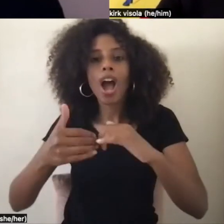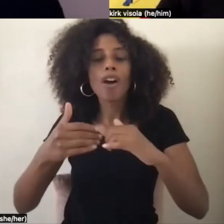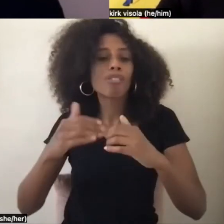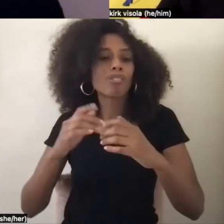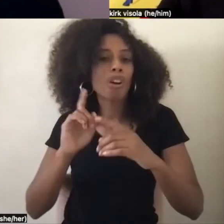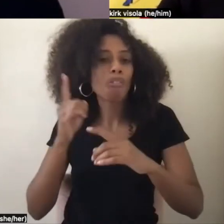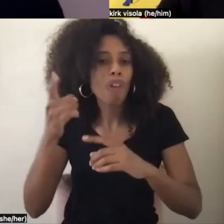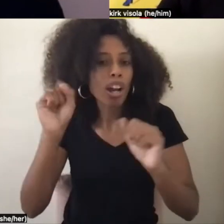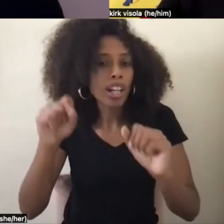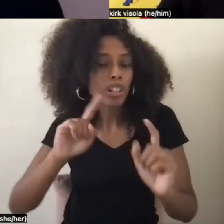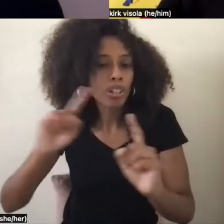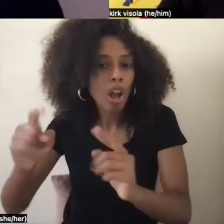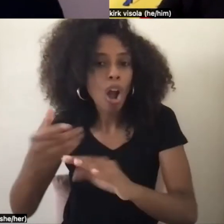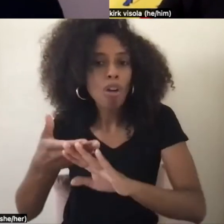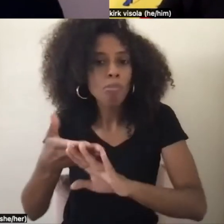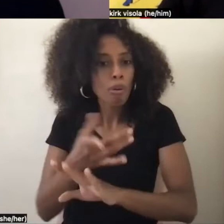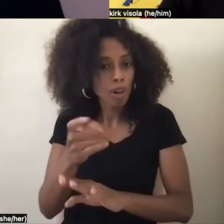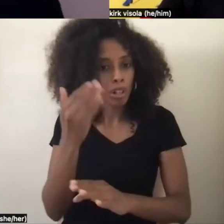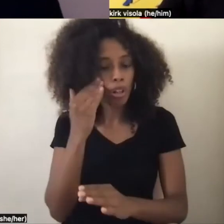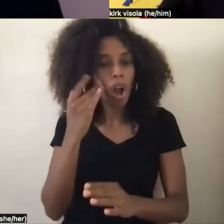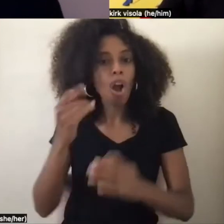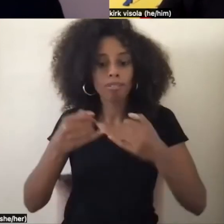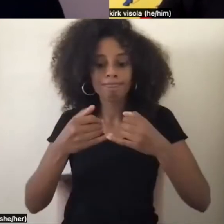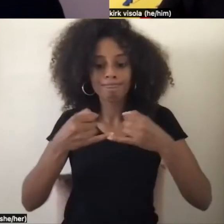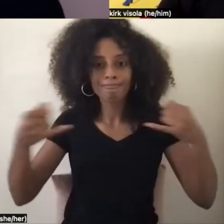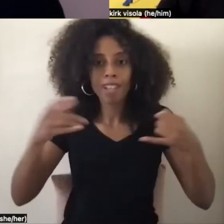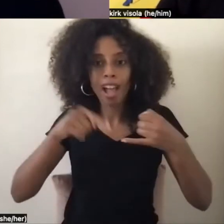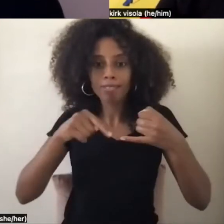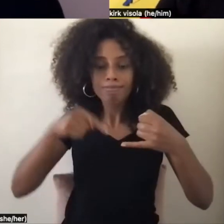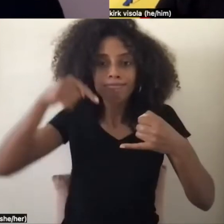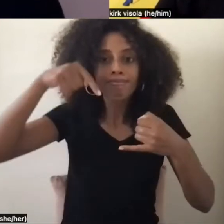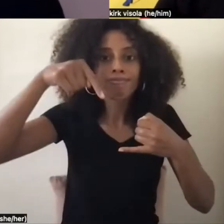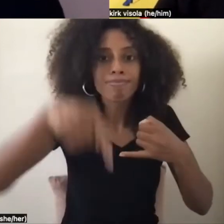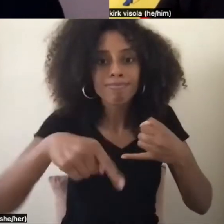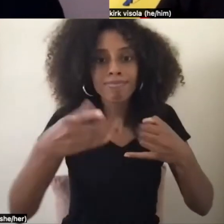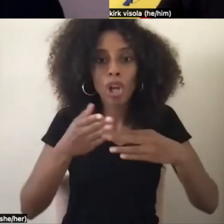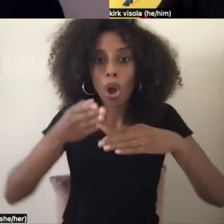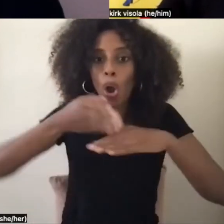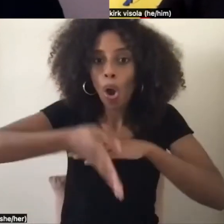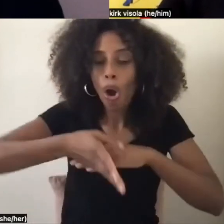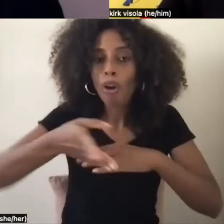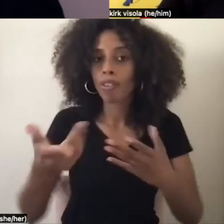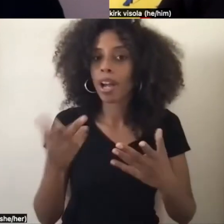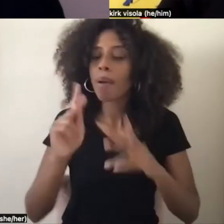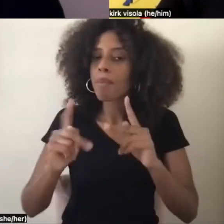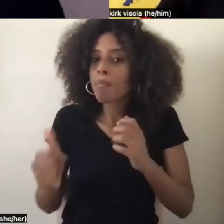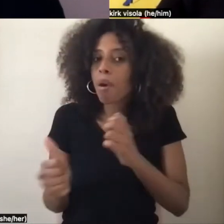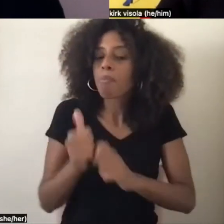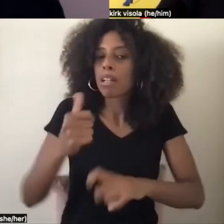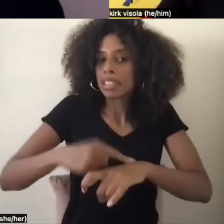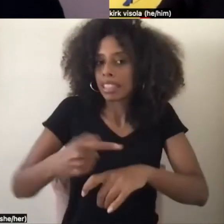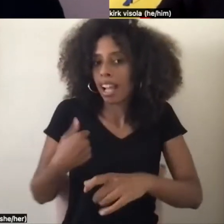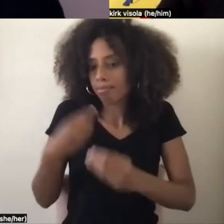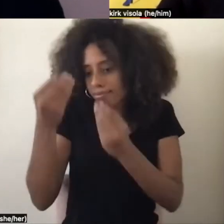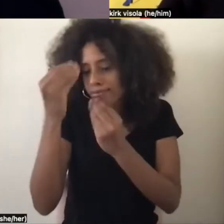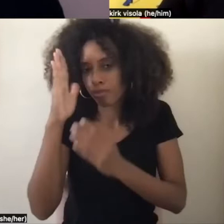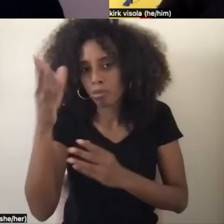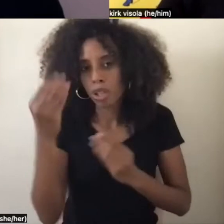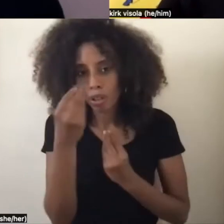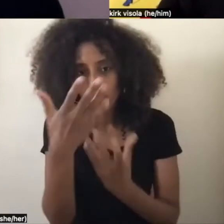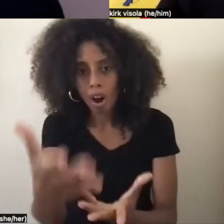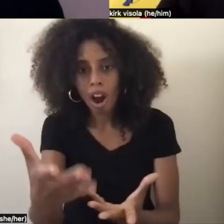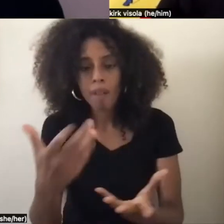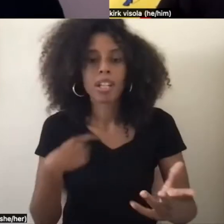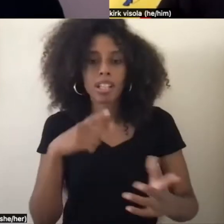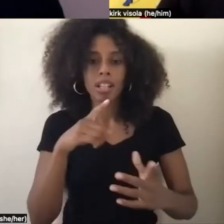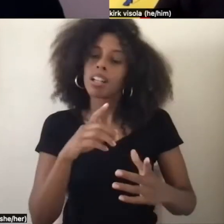people will usually let you know, hopefully before it's too late and you've crossed it, they kind of say, hey, you know, let's